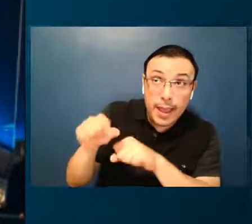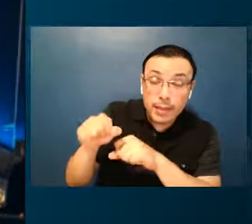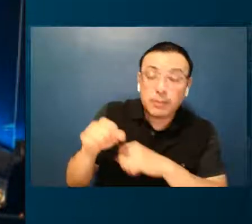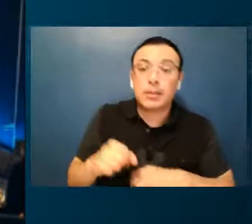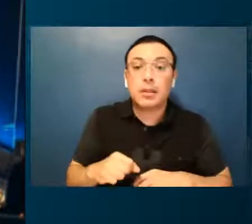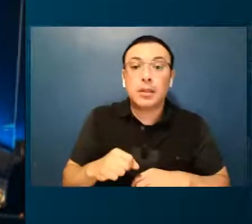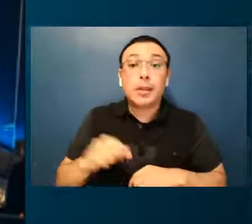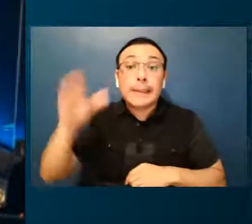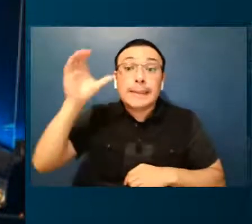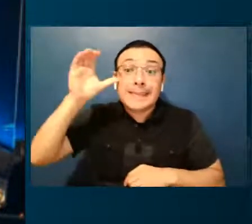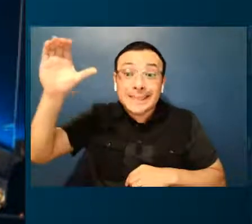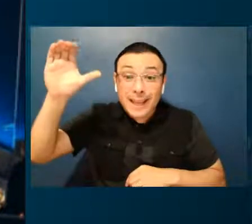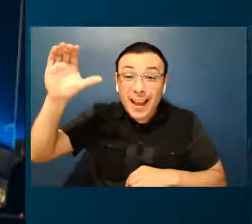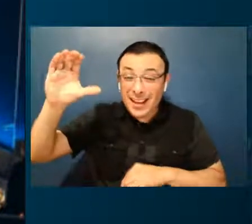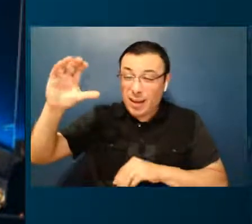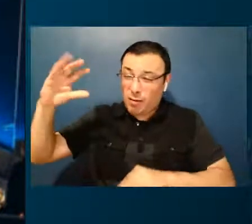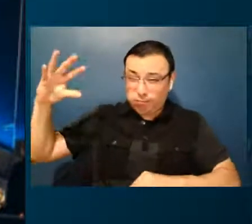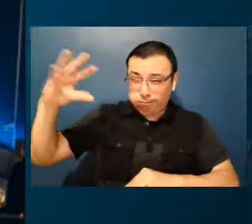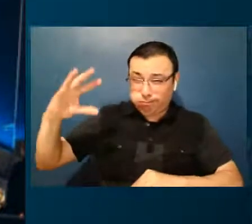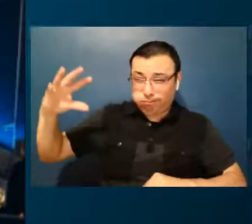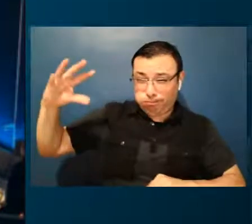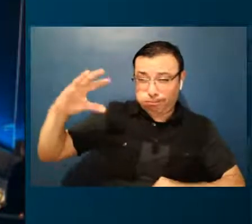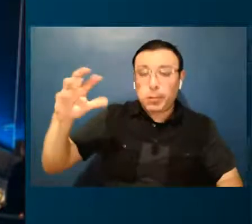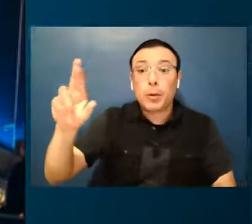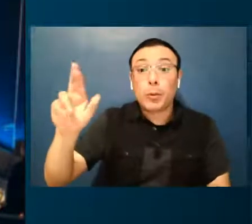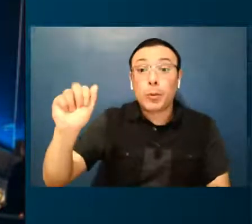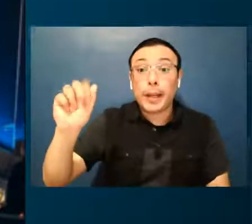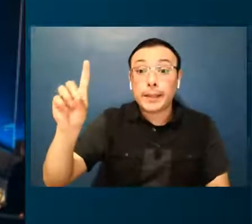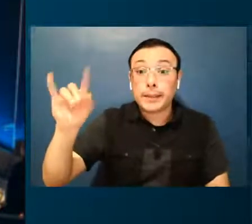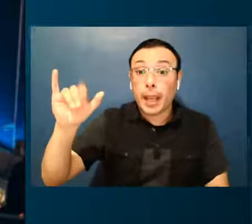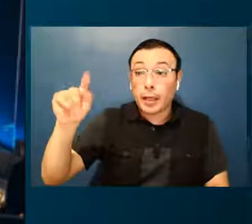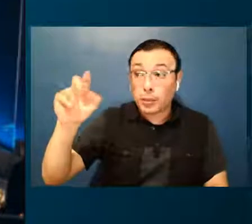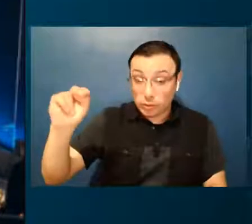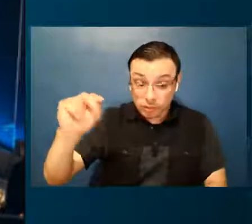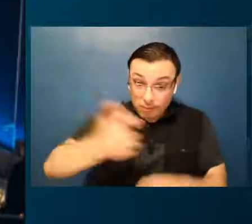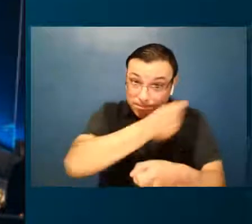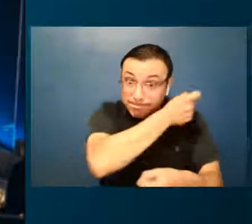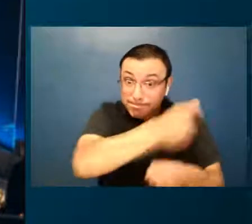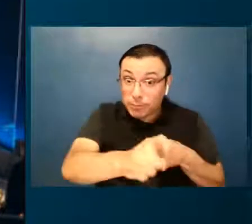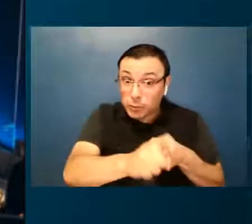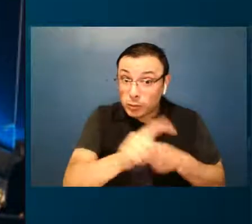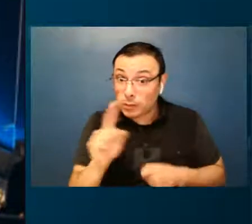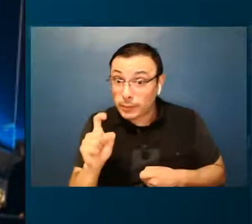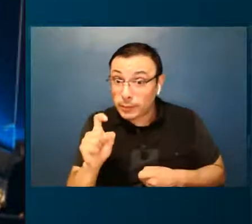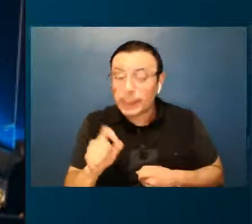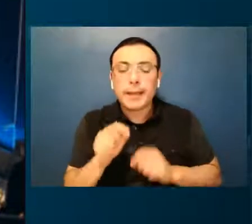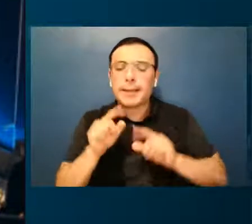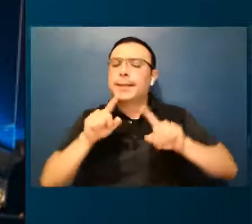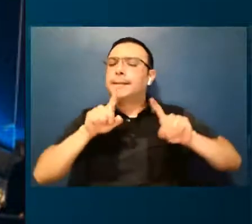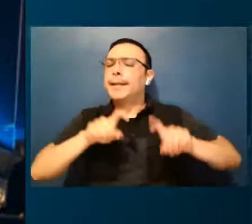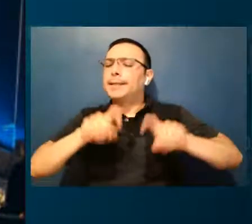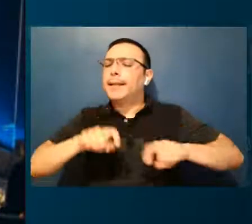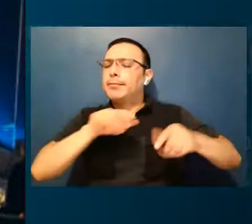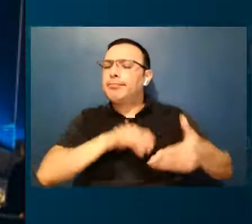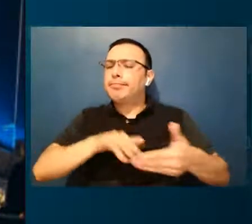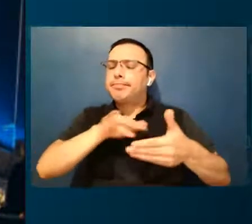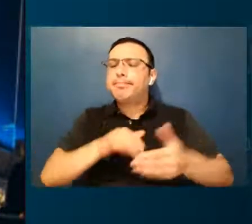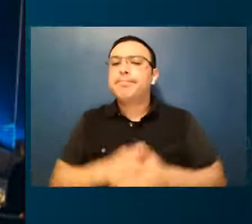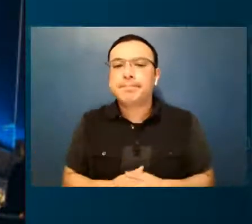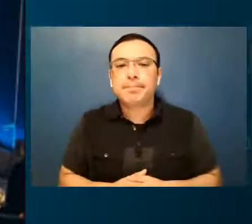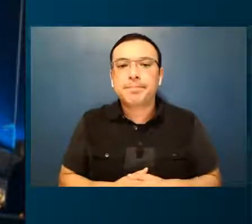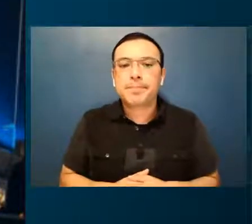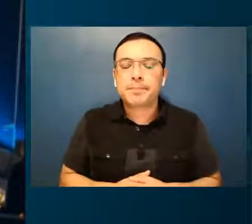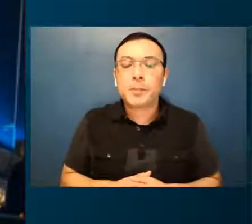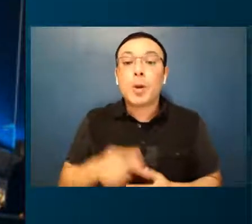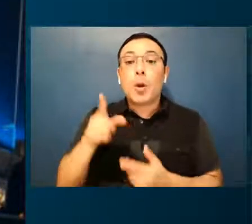to Mars, right? And that's going to be important. This idea of hydroponic planting. That means when you take a plant and you put it